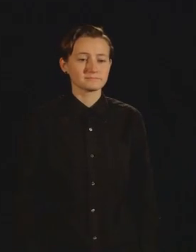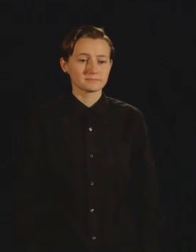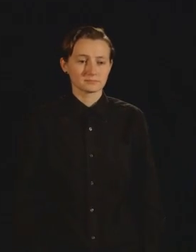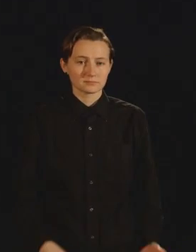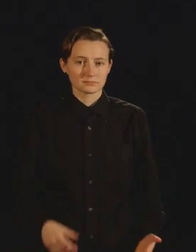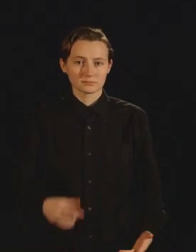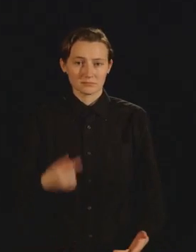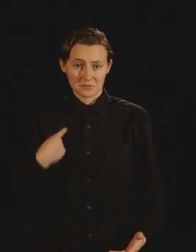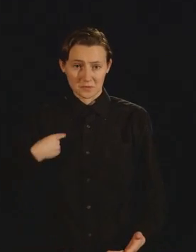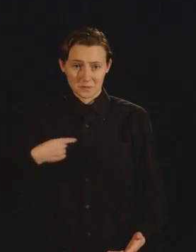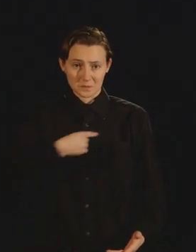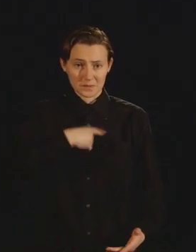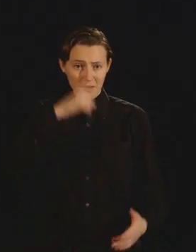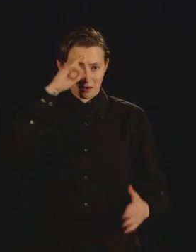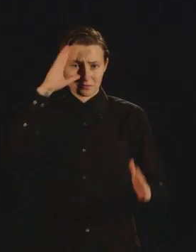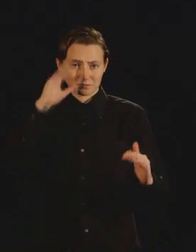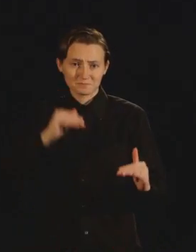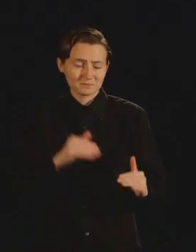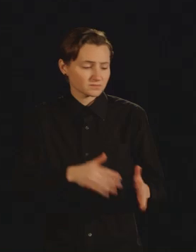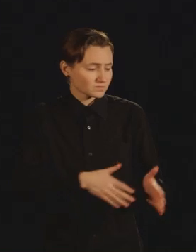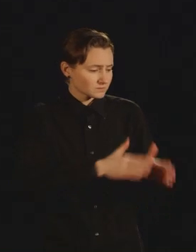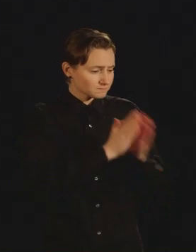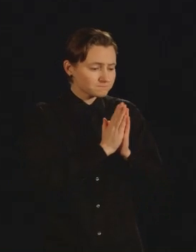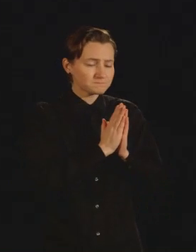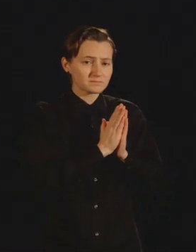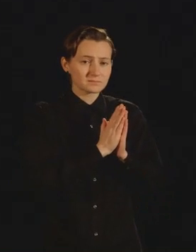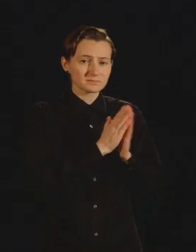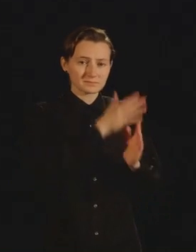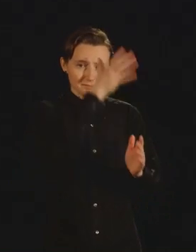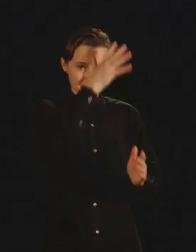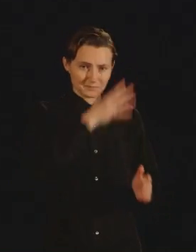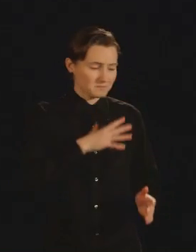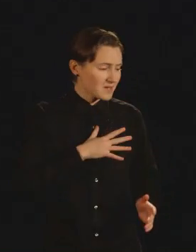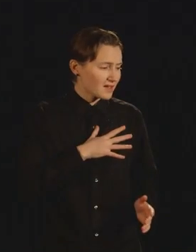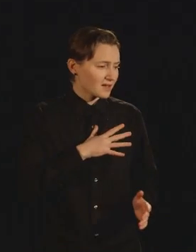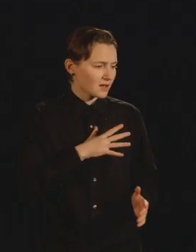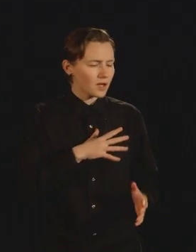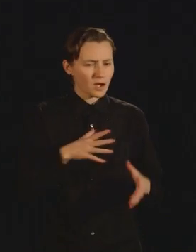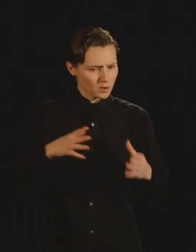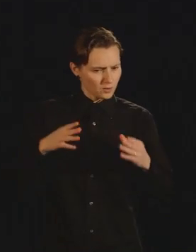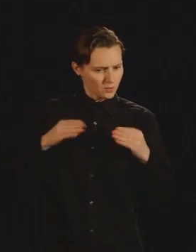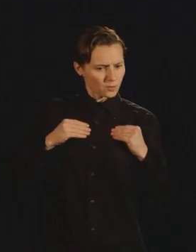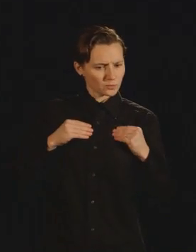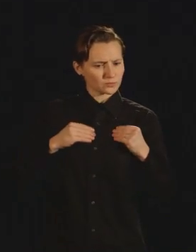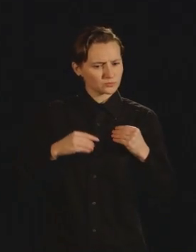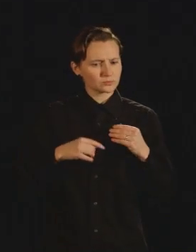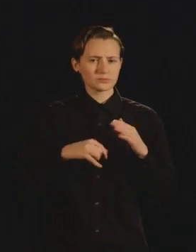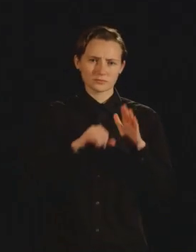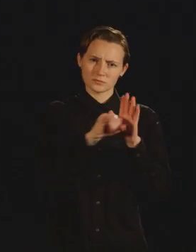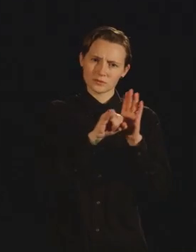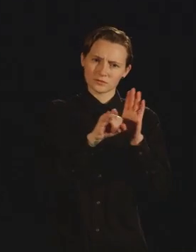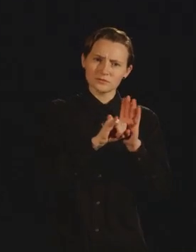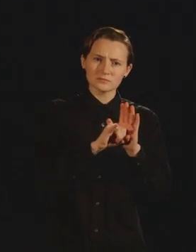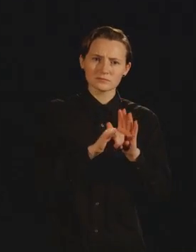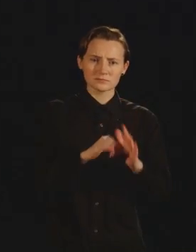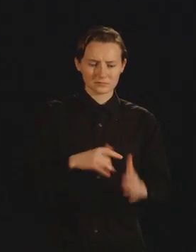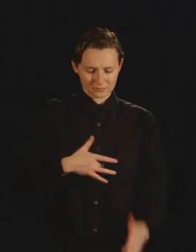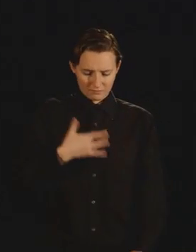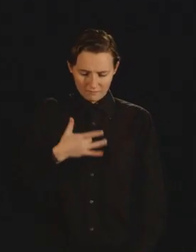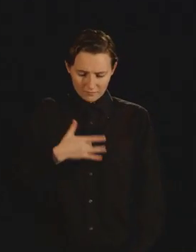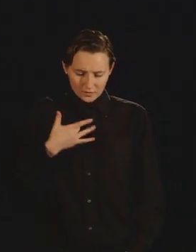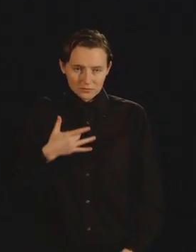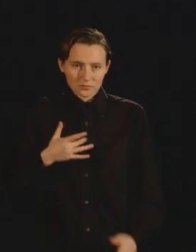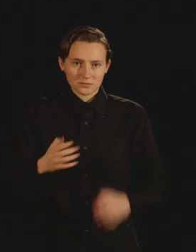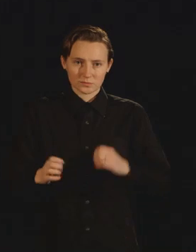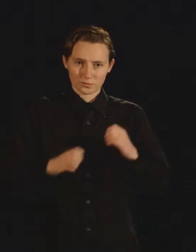When we expect and demand and ask men to take ownership for identifying, naming,